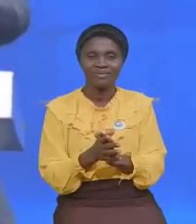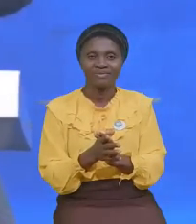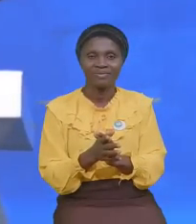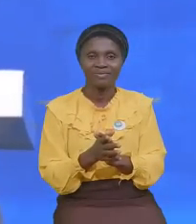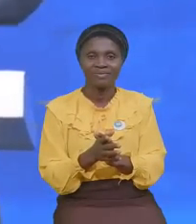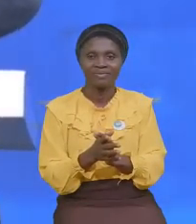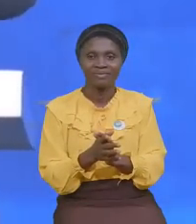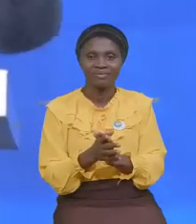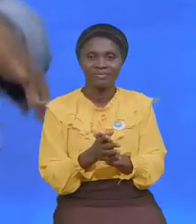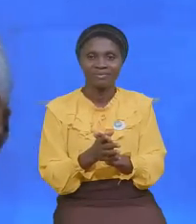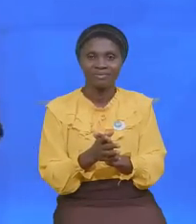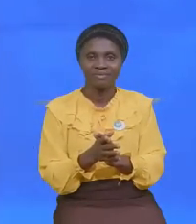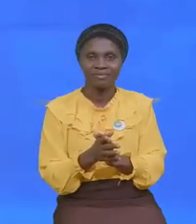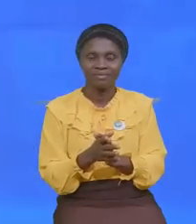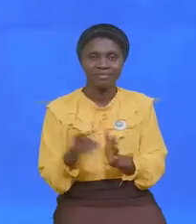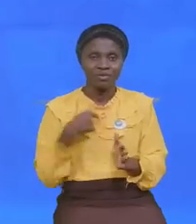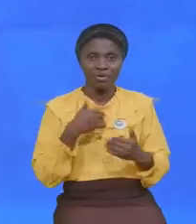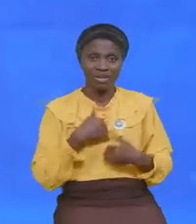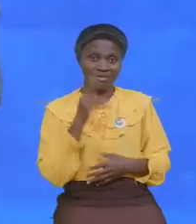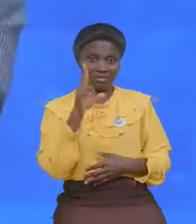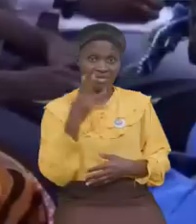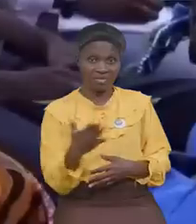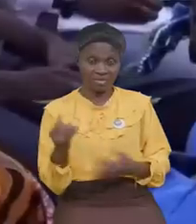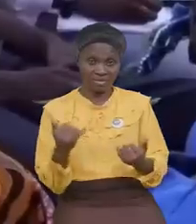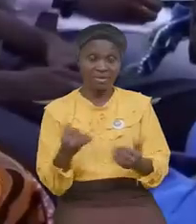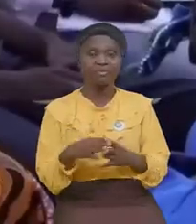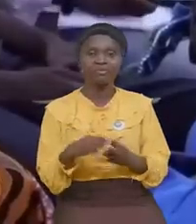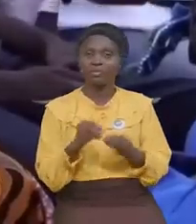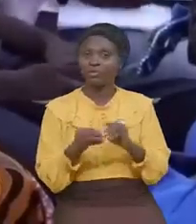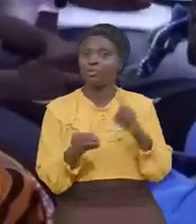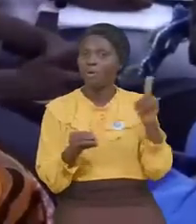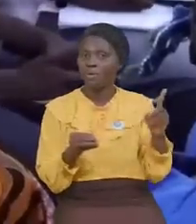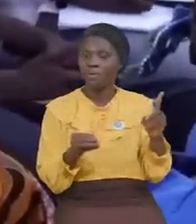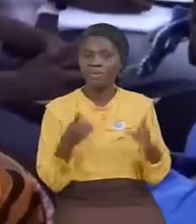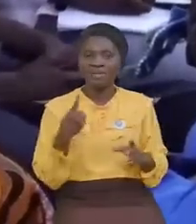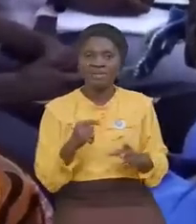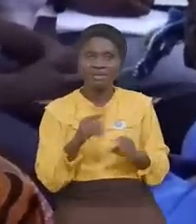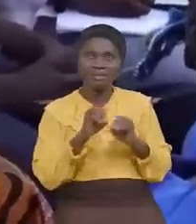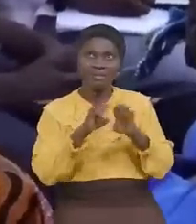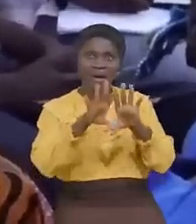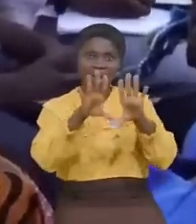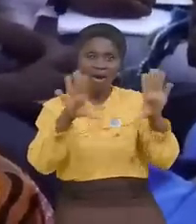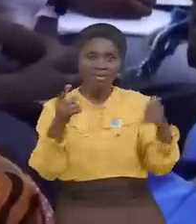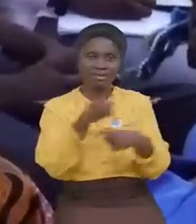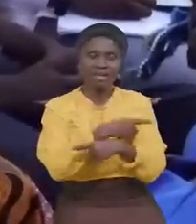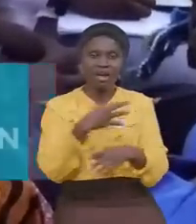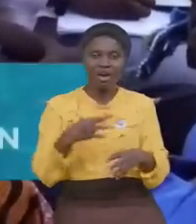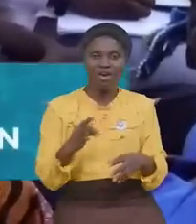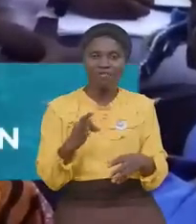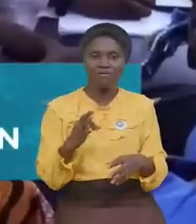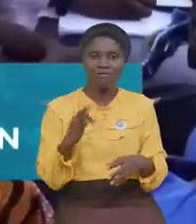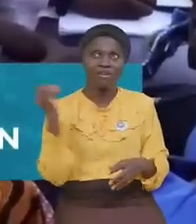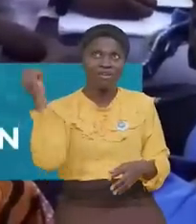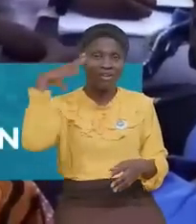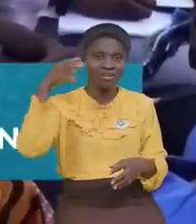Look at three things, one, two, three. Number one is the bright day of gracious visitation.